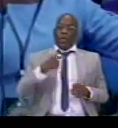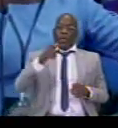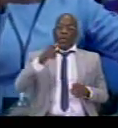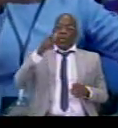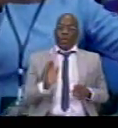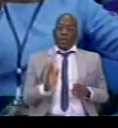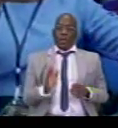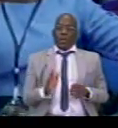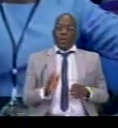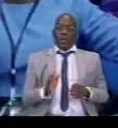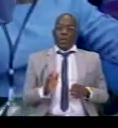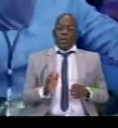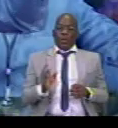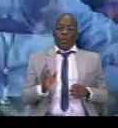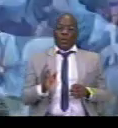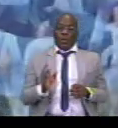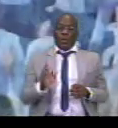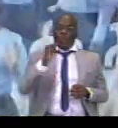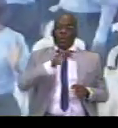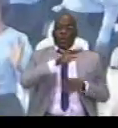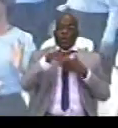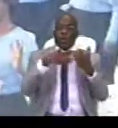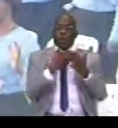He's altogether worthy.